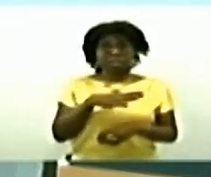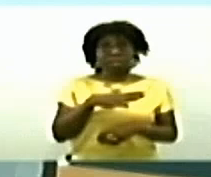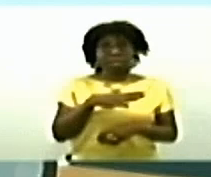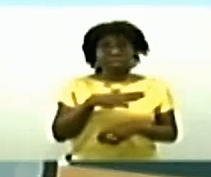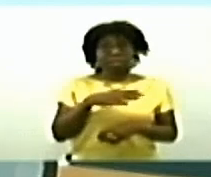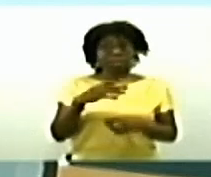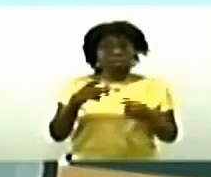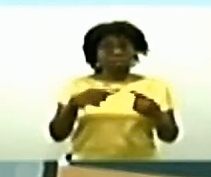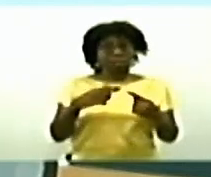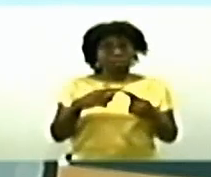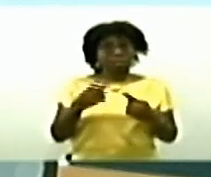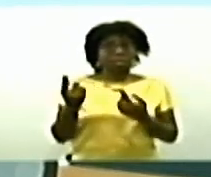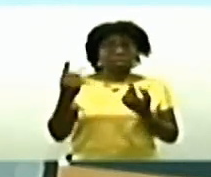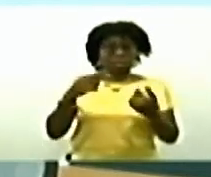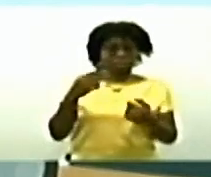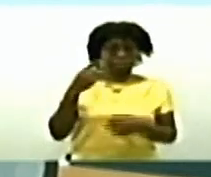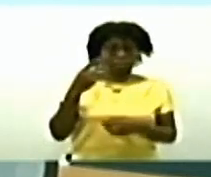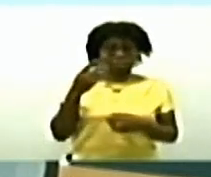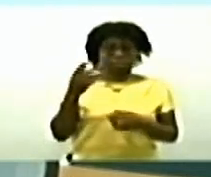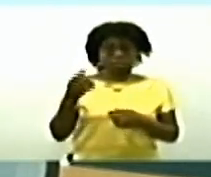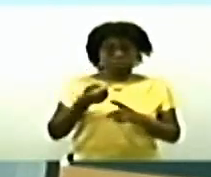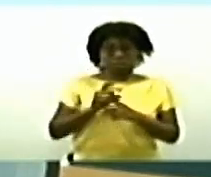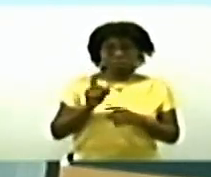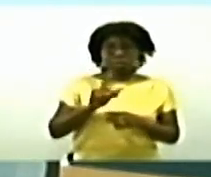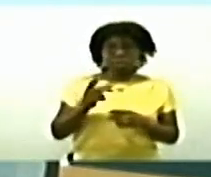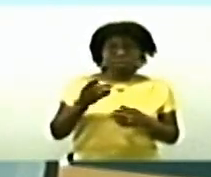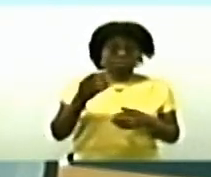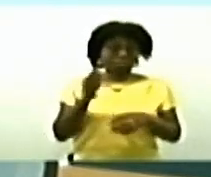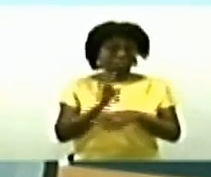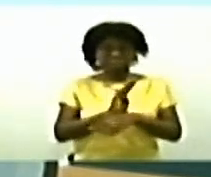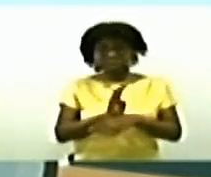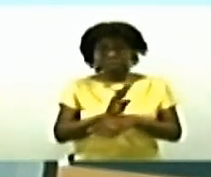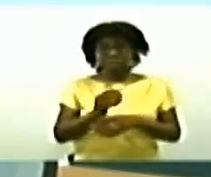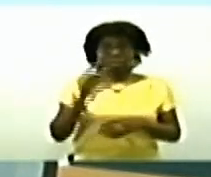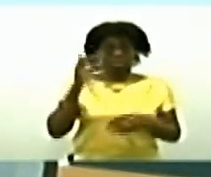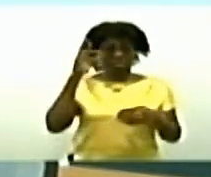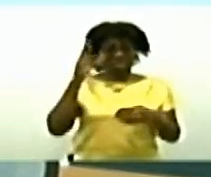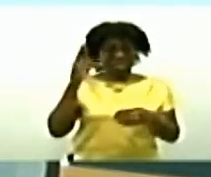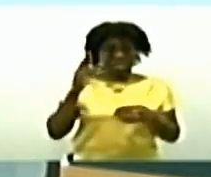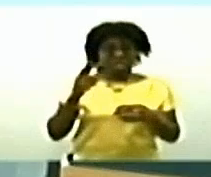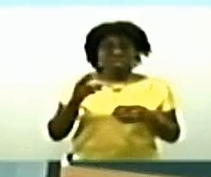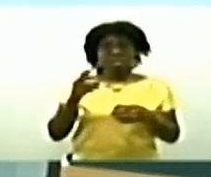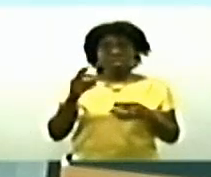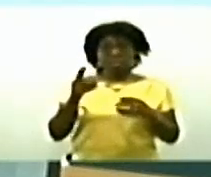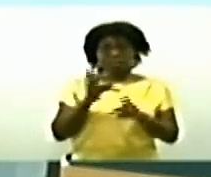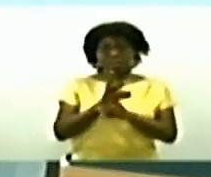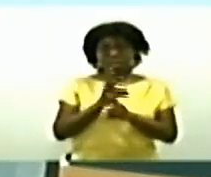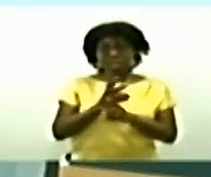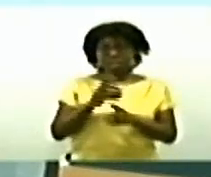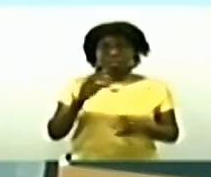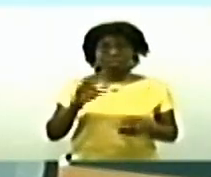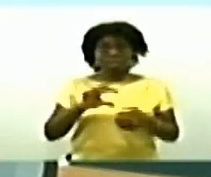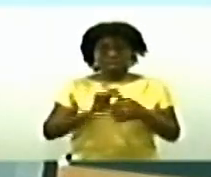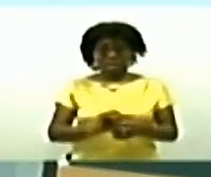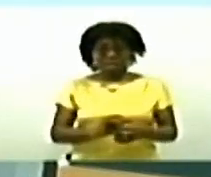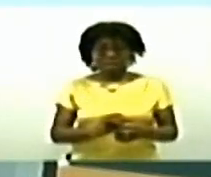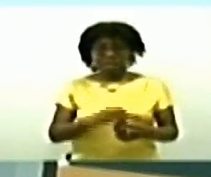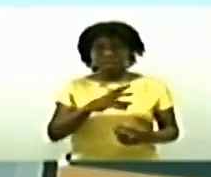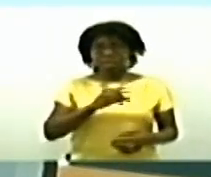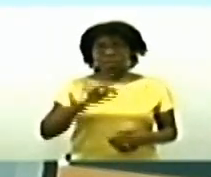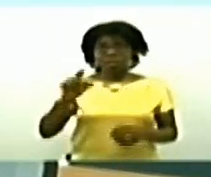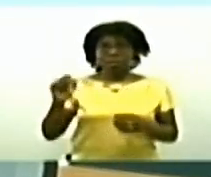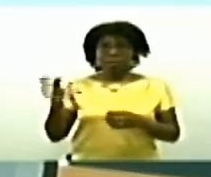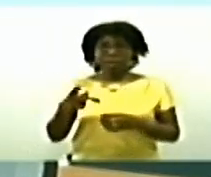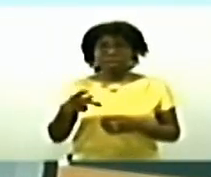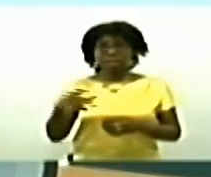he came from where he was doing his business, realized that the vehicle was immobilized. And he went into the back of his vehicle